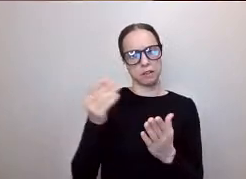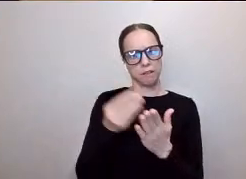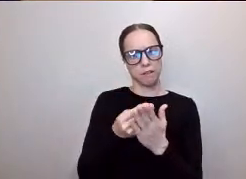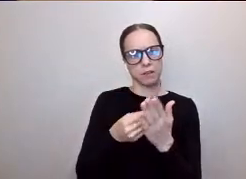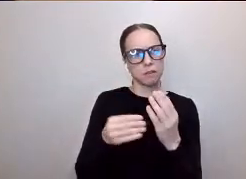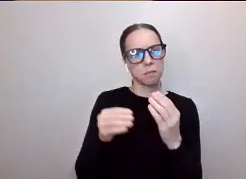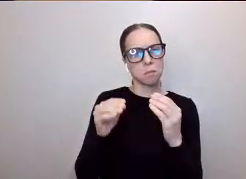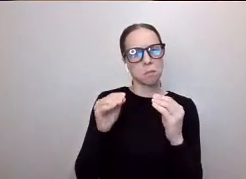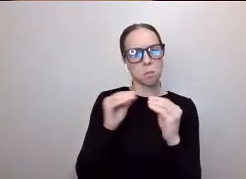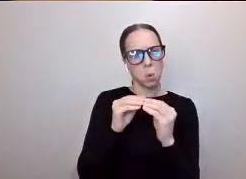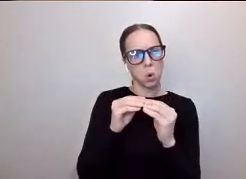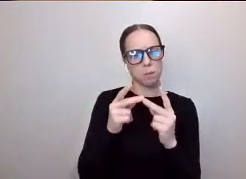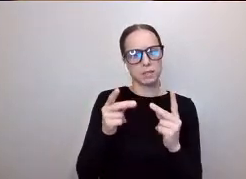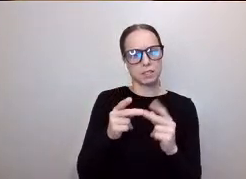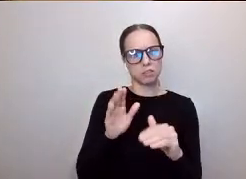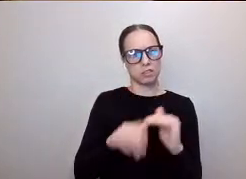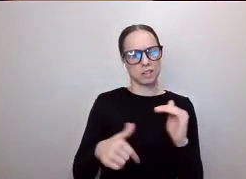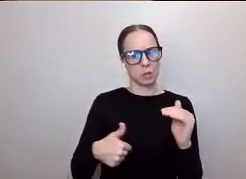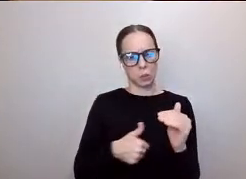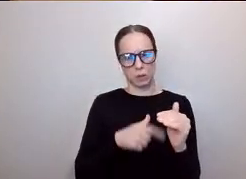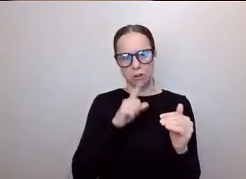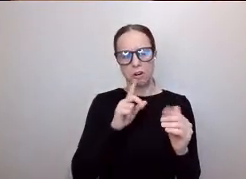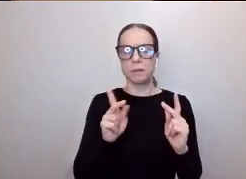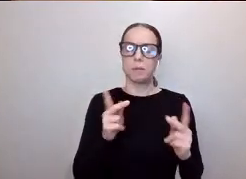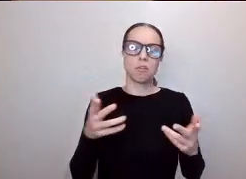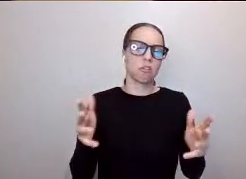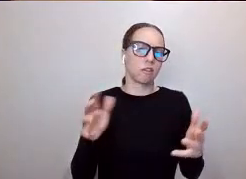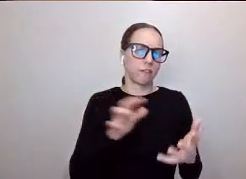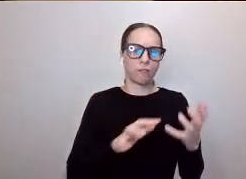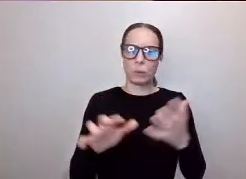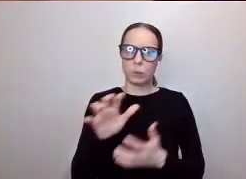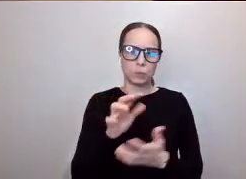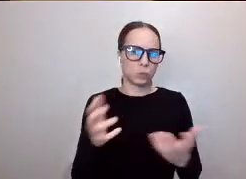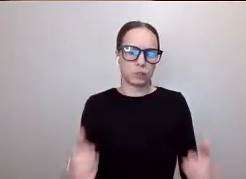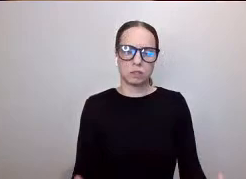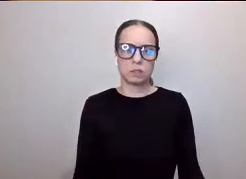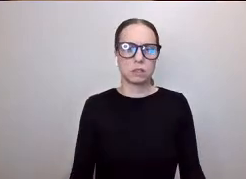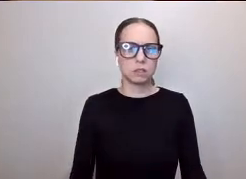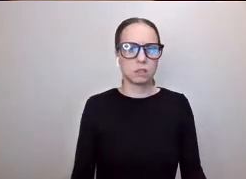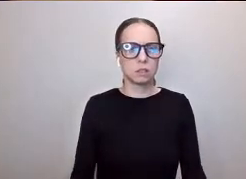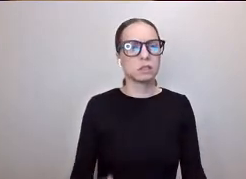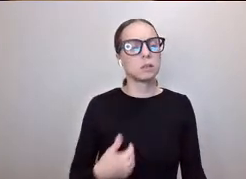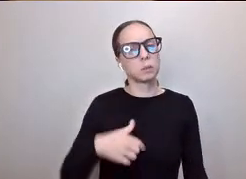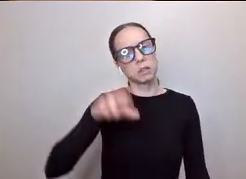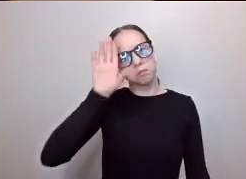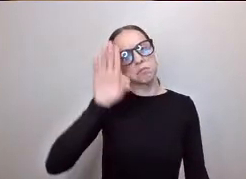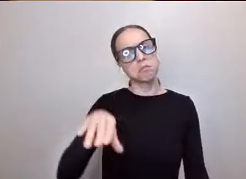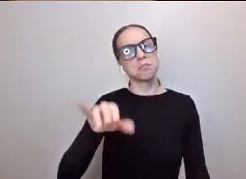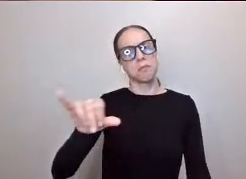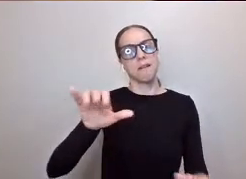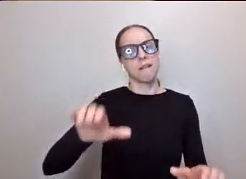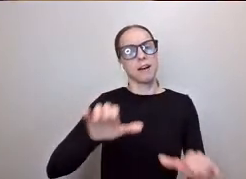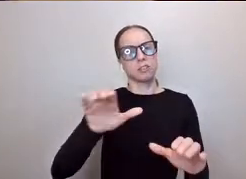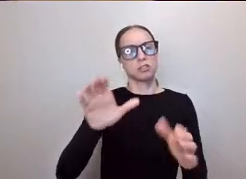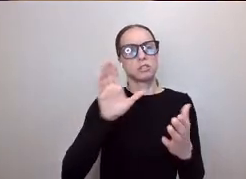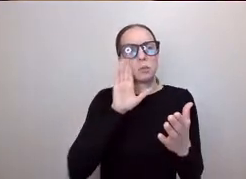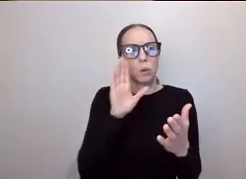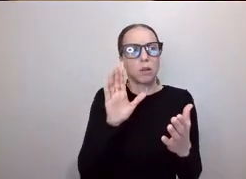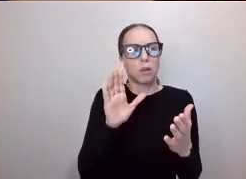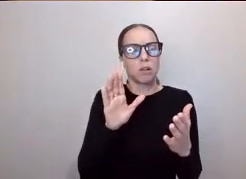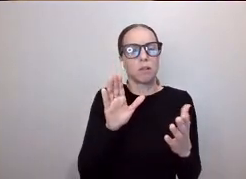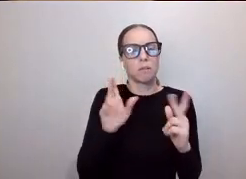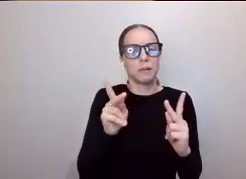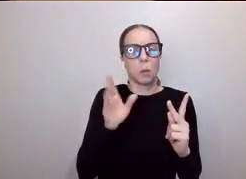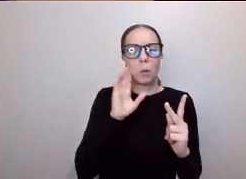already know that people are very confused about that. We know that this action is going to lead people to believe that we're increasing the number of officers